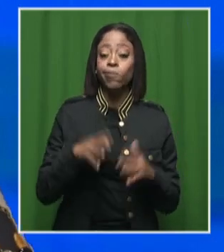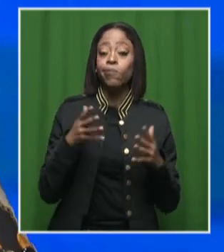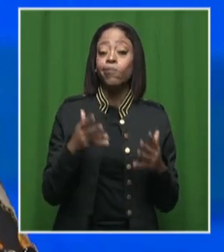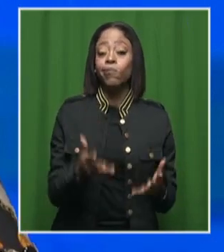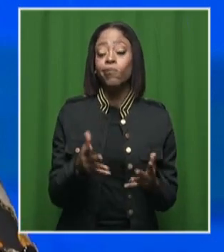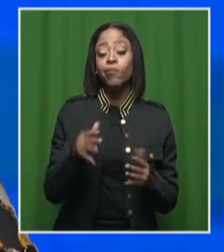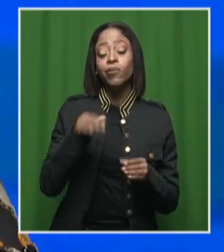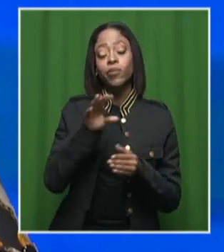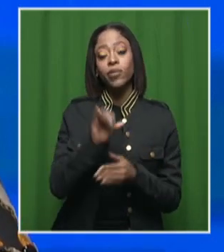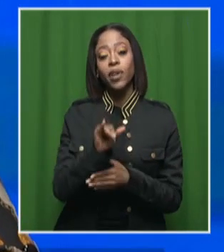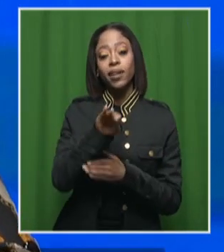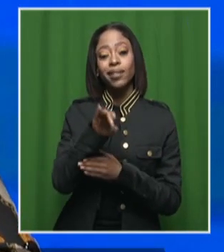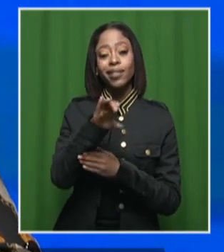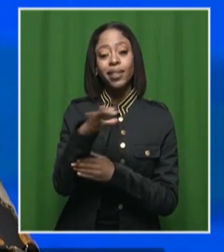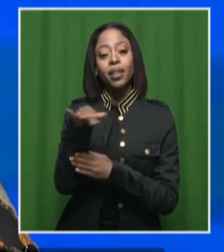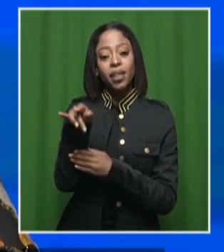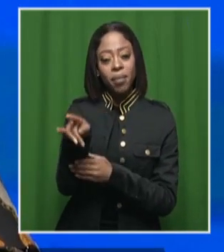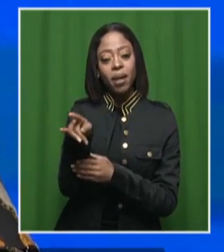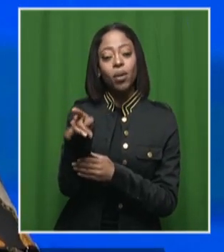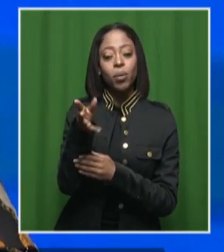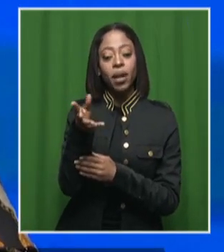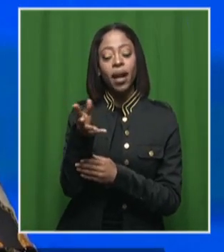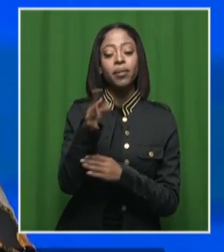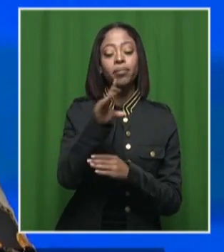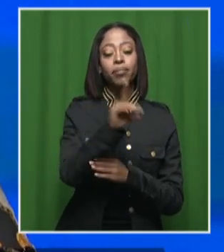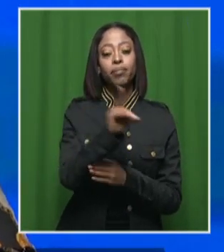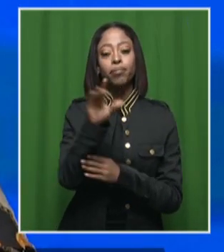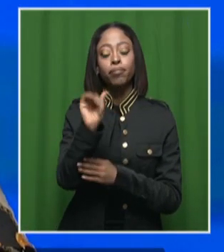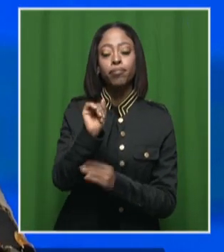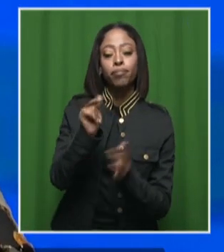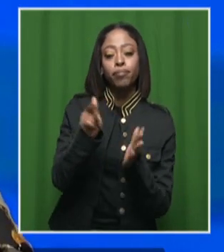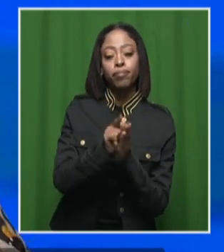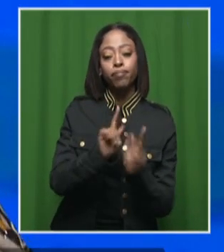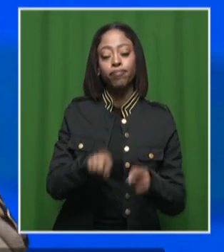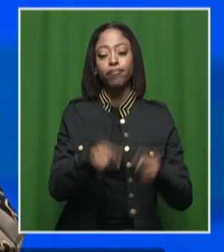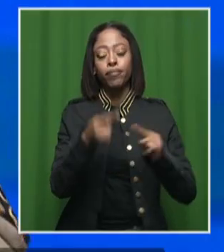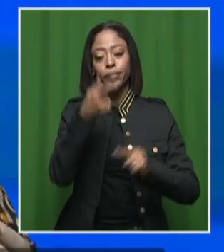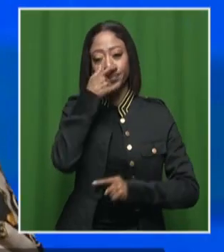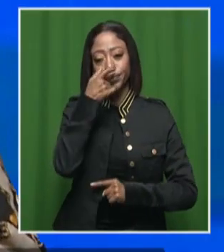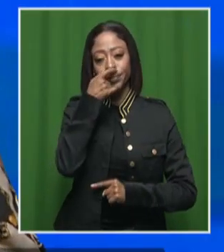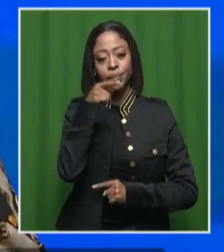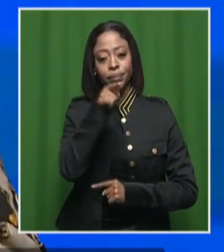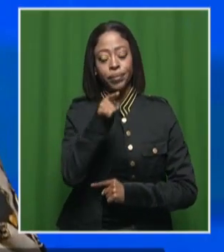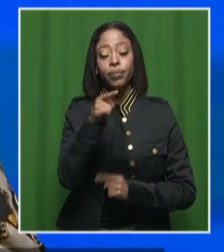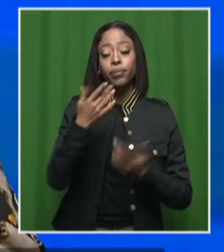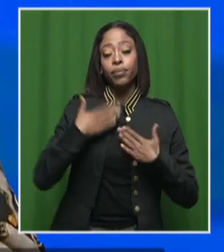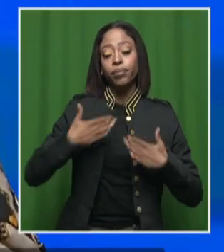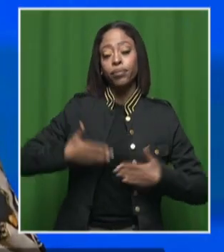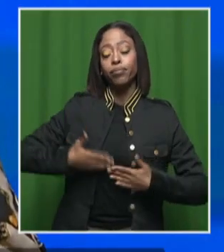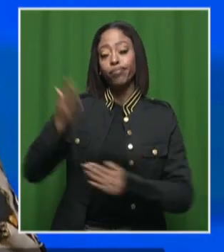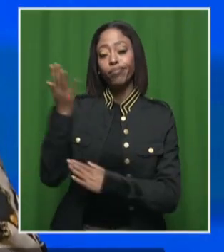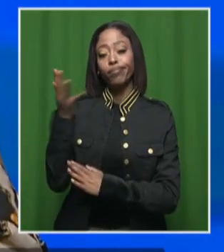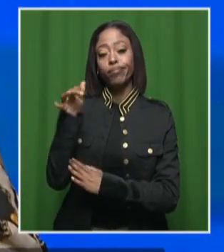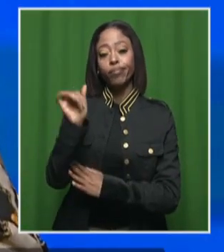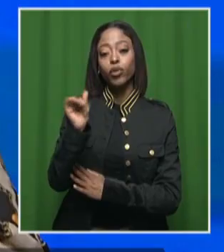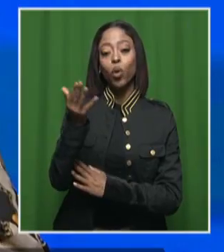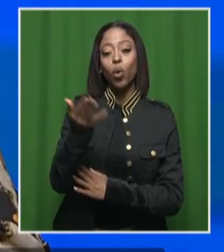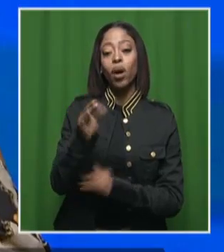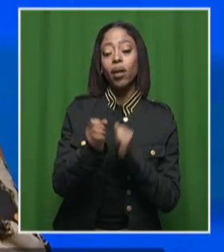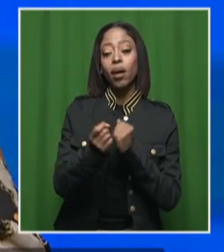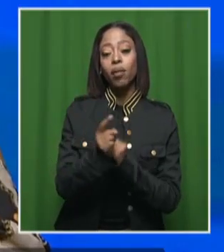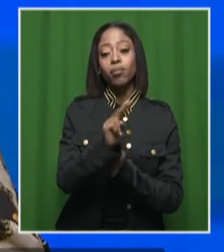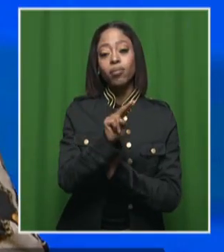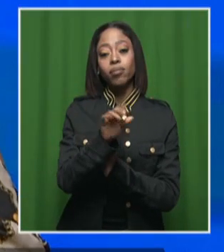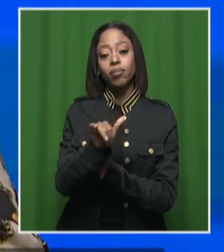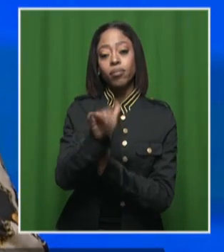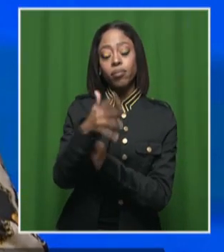The Electoral Court will hear the Democratic Alliance's legal challenge of President Cyril Ramaphosa's Sunday address to the nation that took place